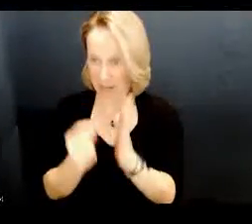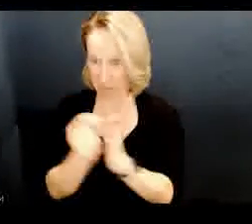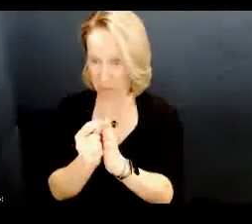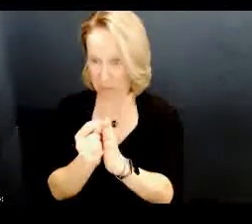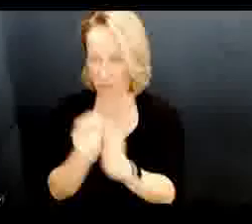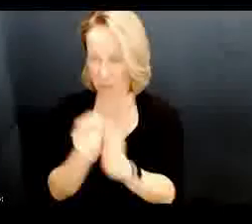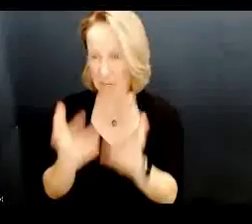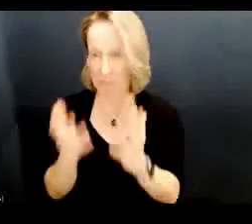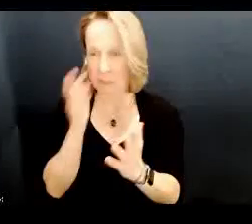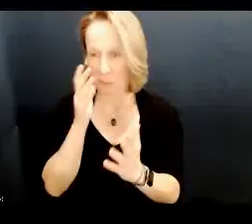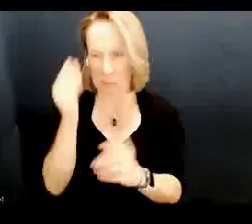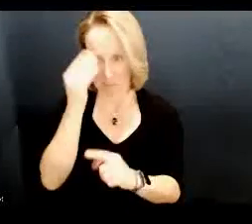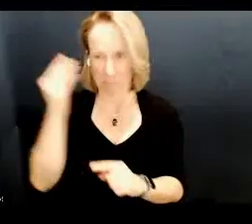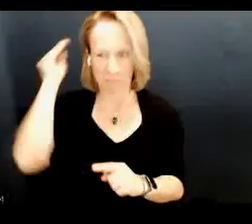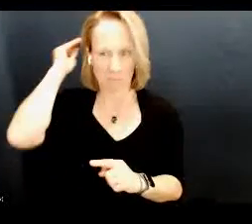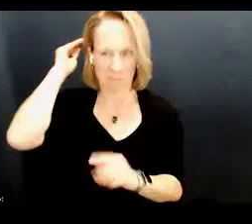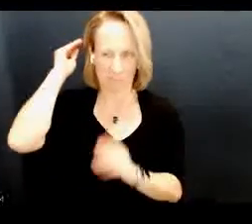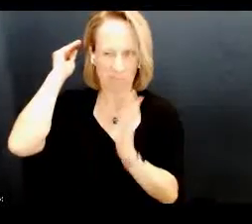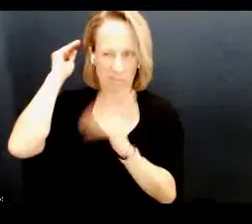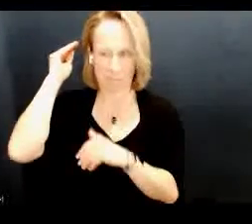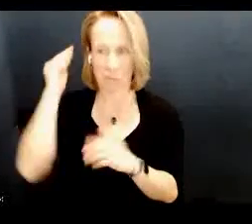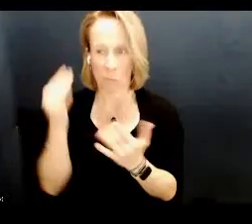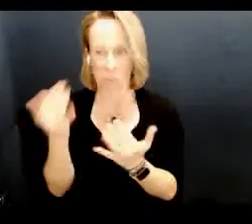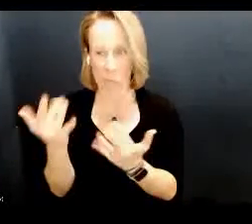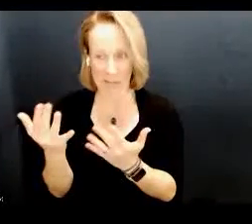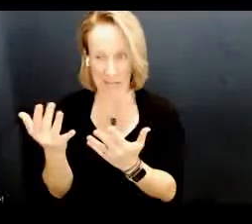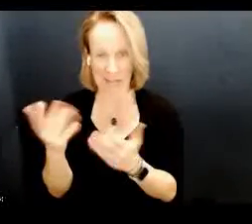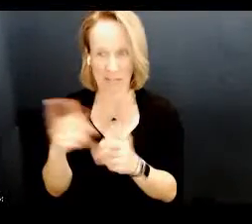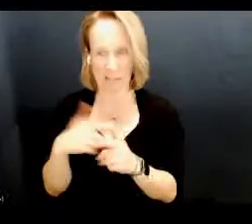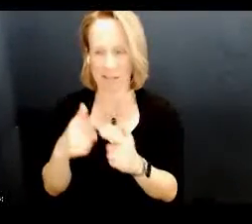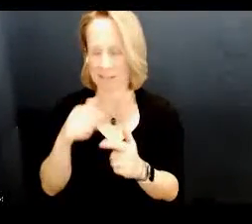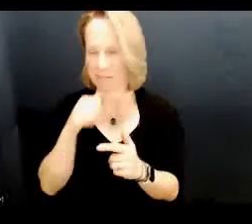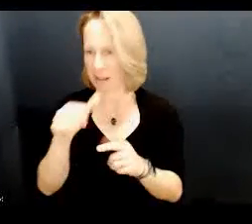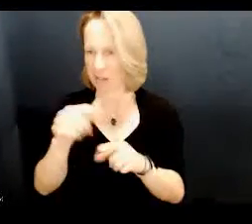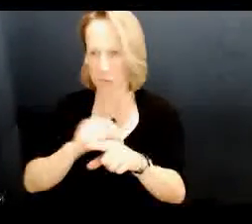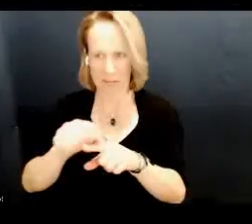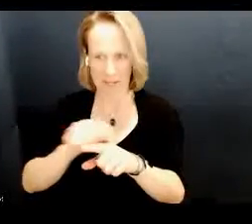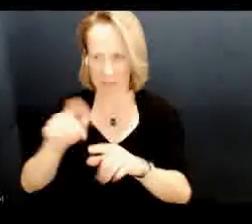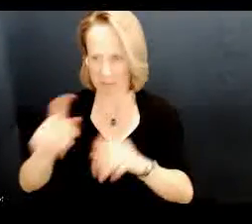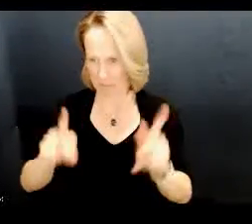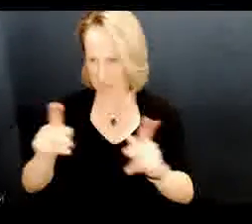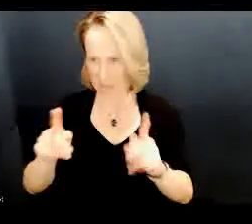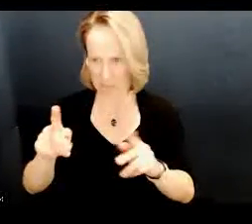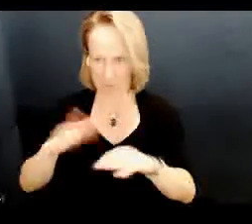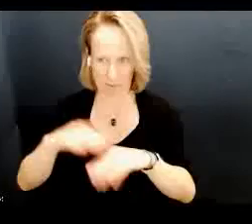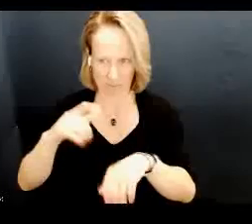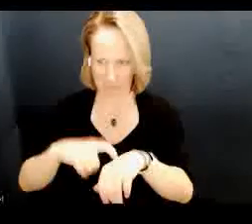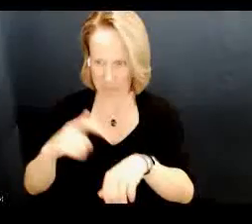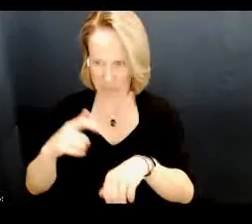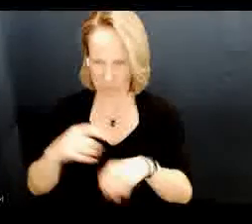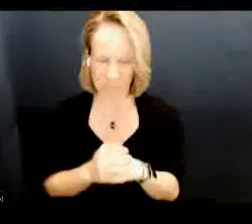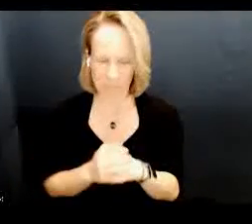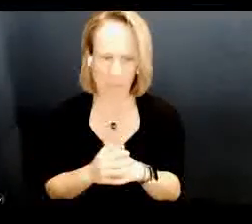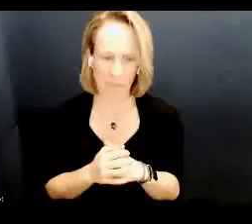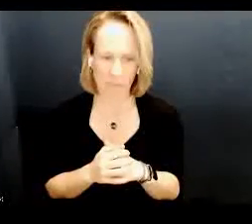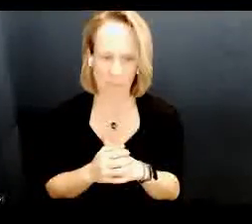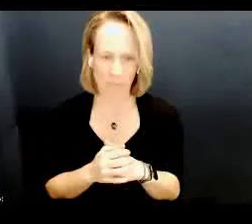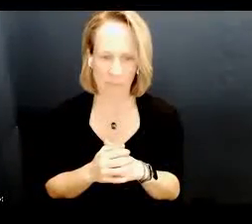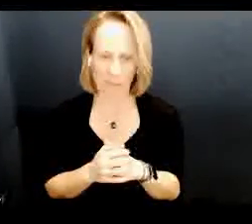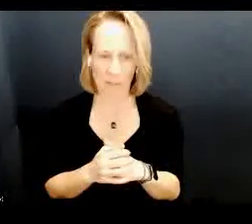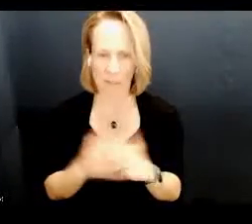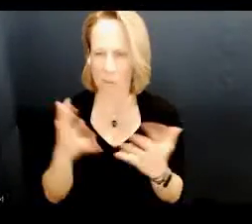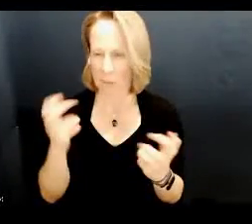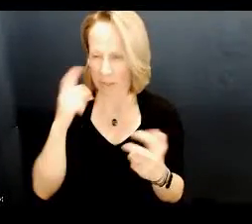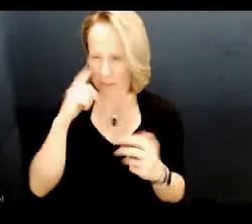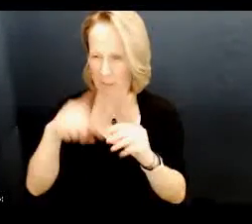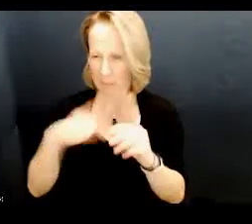burner and not get those trainings done in a timely manner. We want to think about how new staff will become